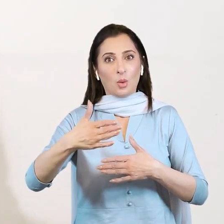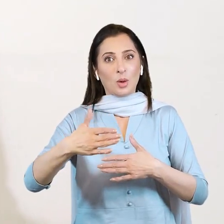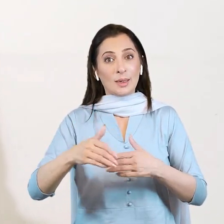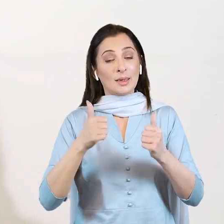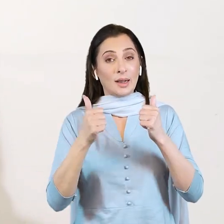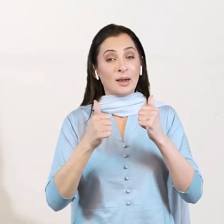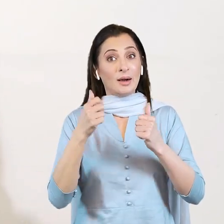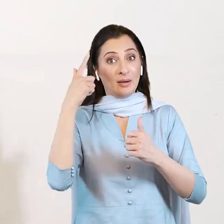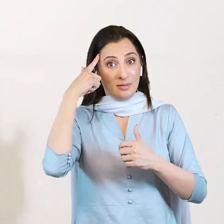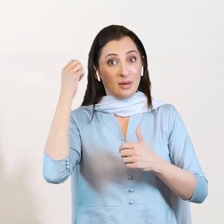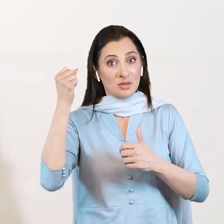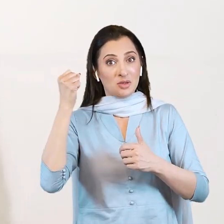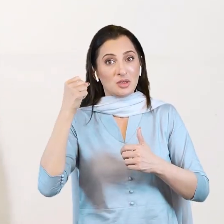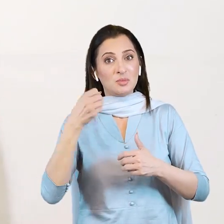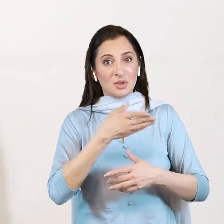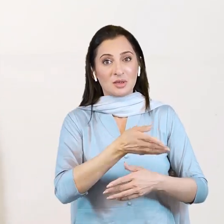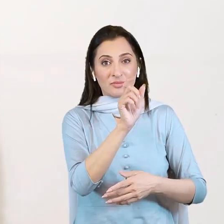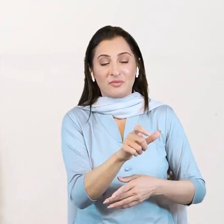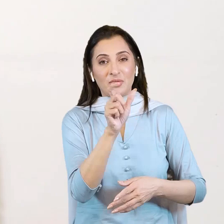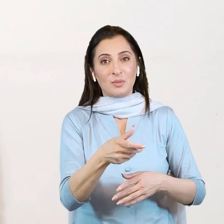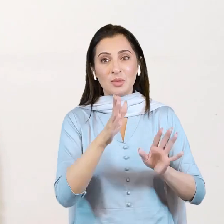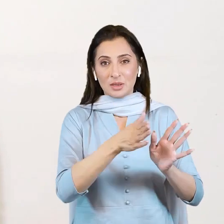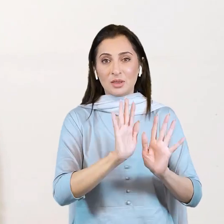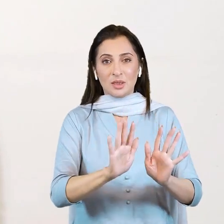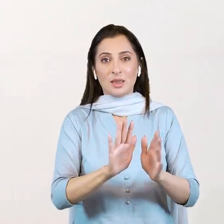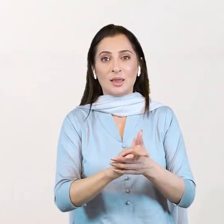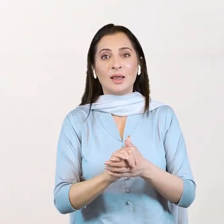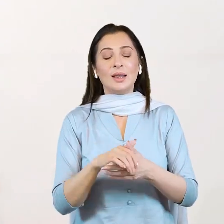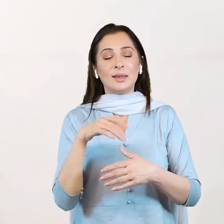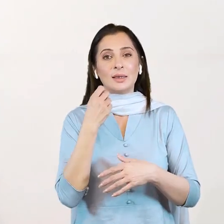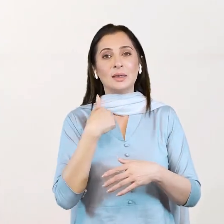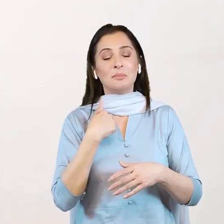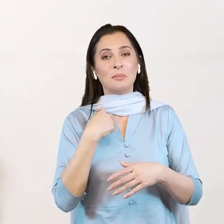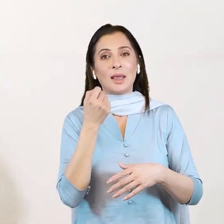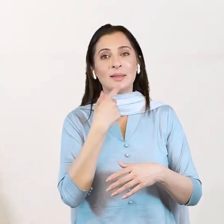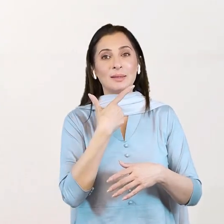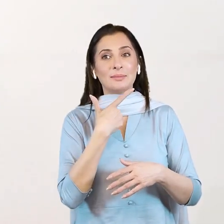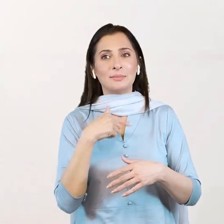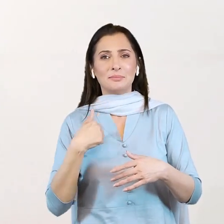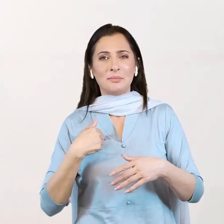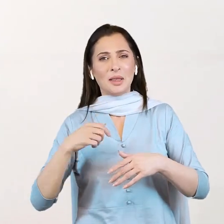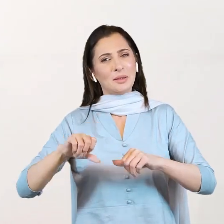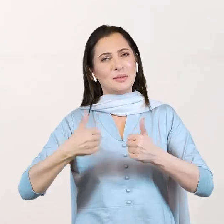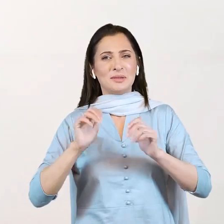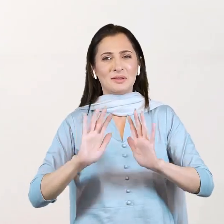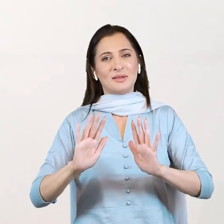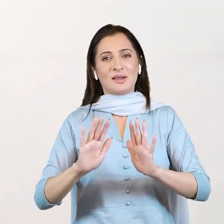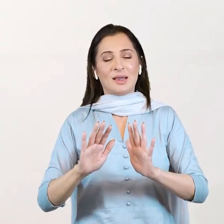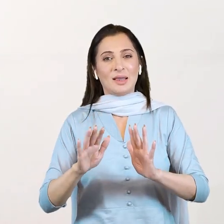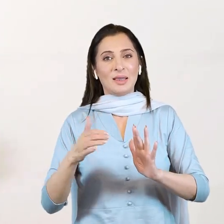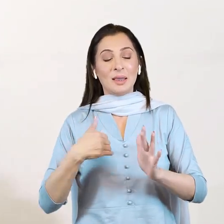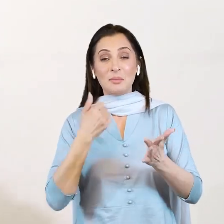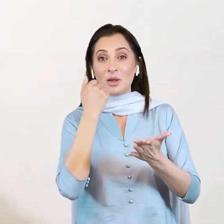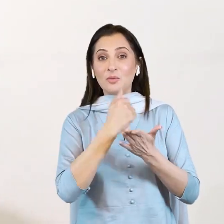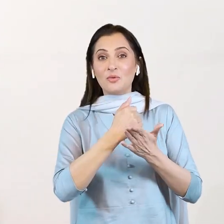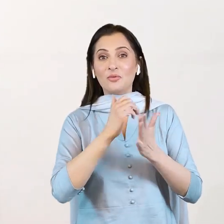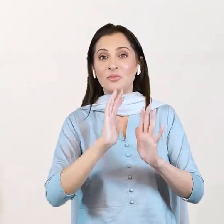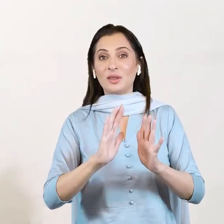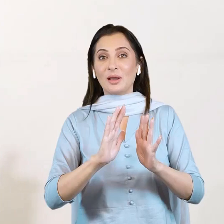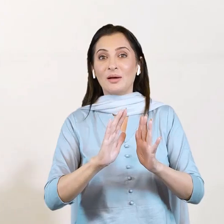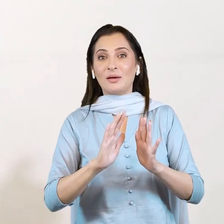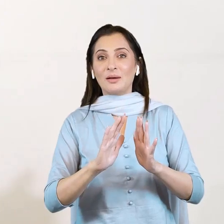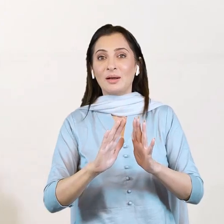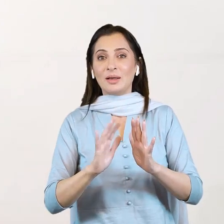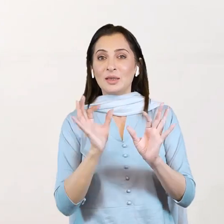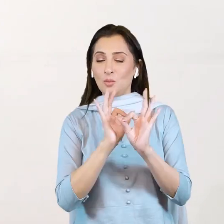had improved, and that's what was important. Today, I'm the vice president of that club. I kept going back